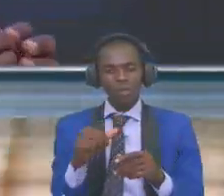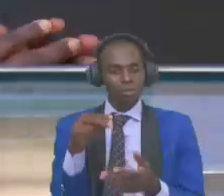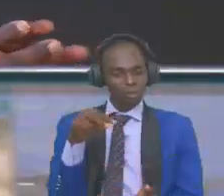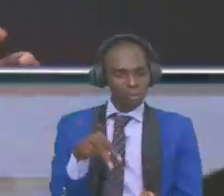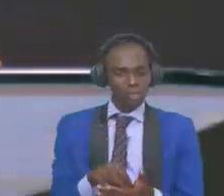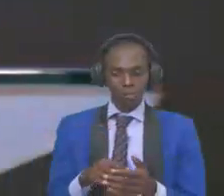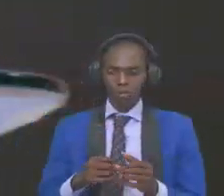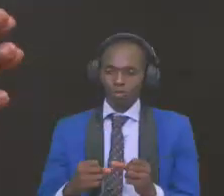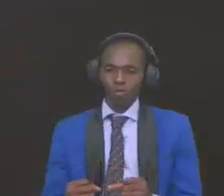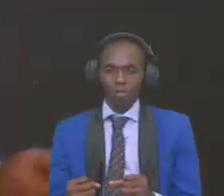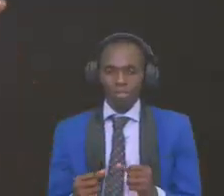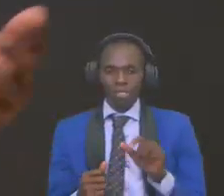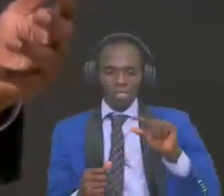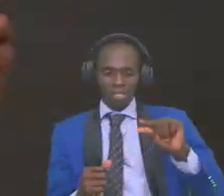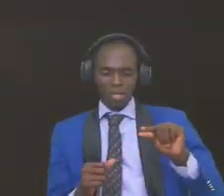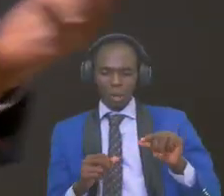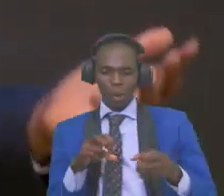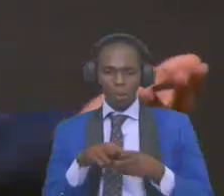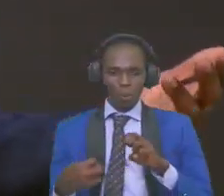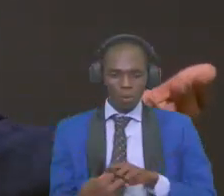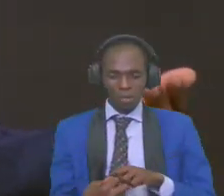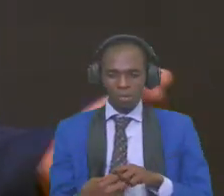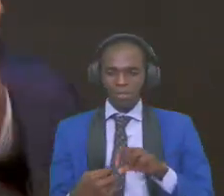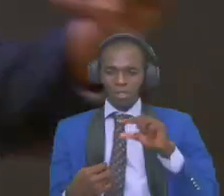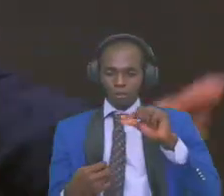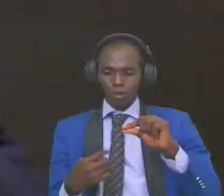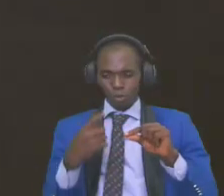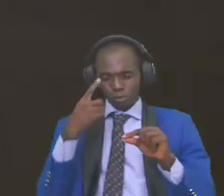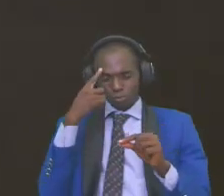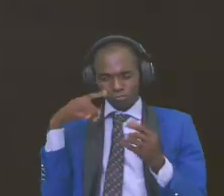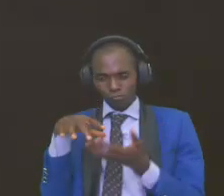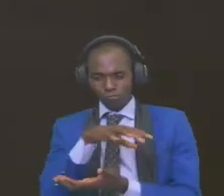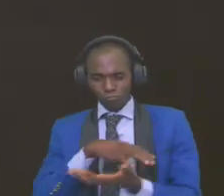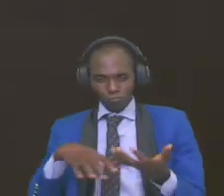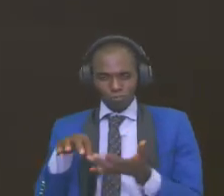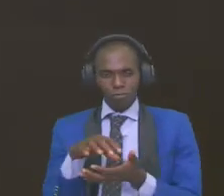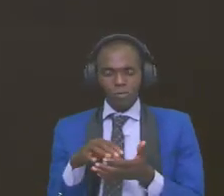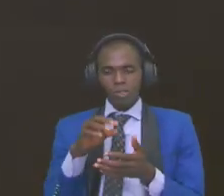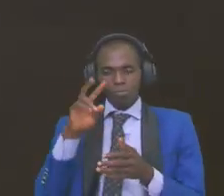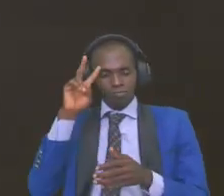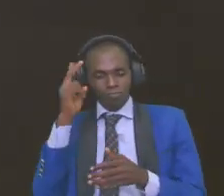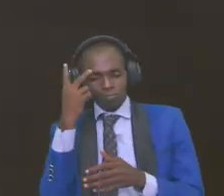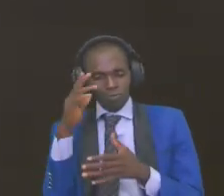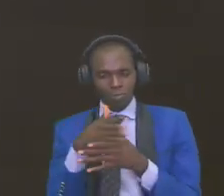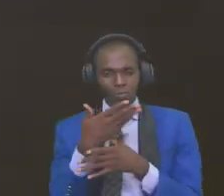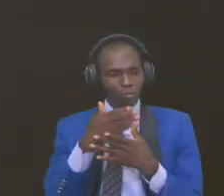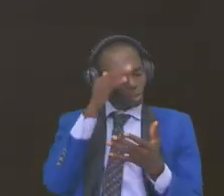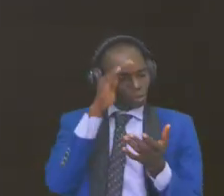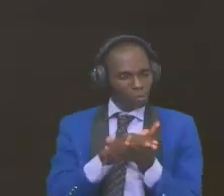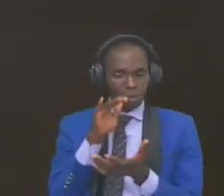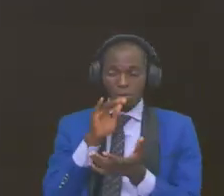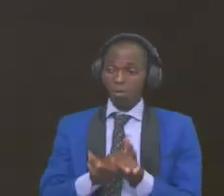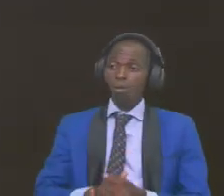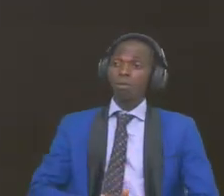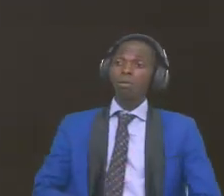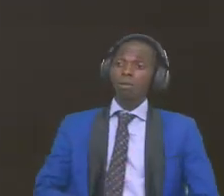in their marriage, a little misunderstanding between husband and wife. I didn't know this is